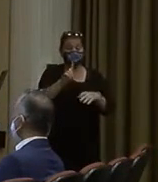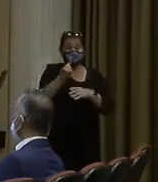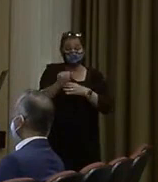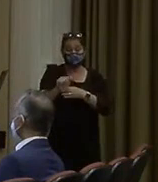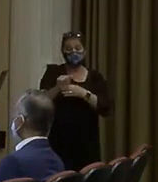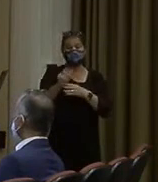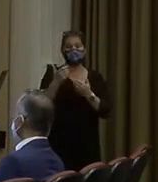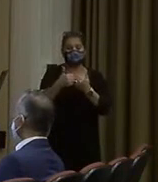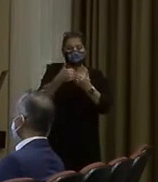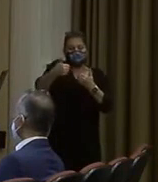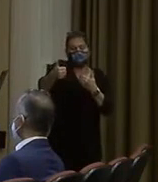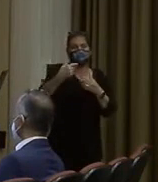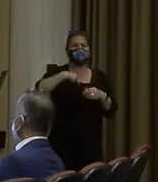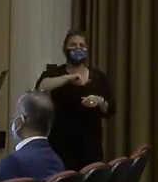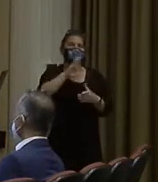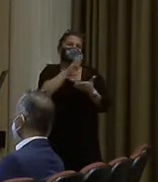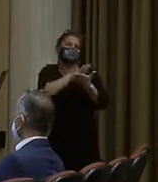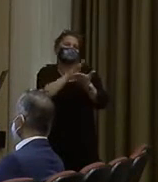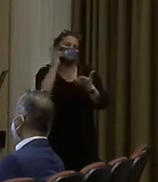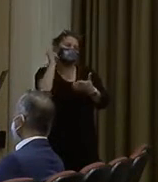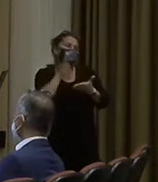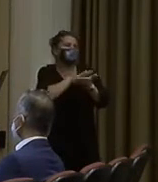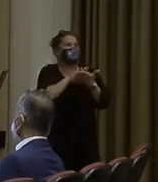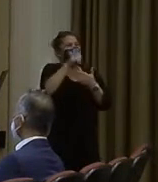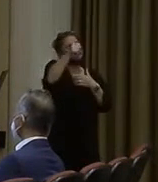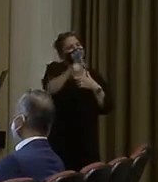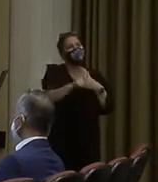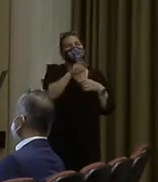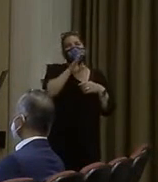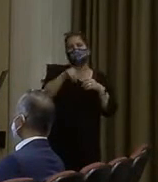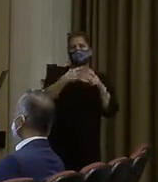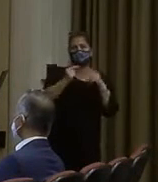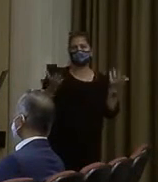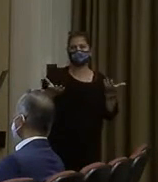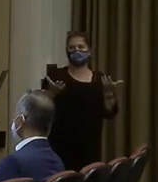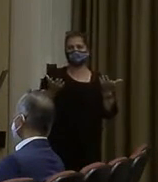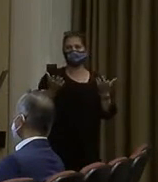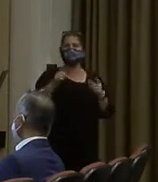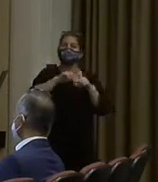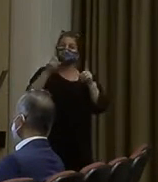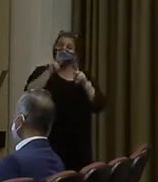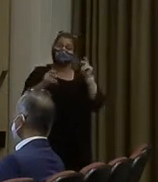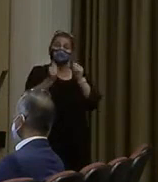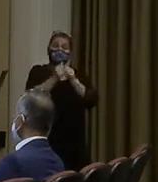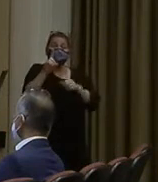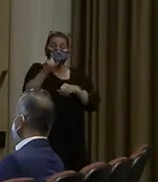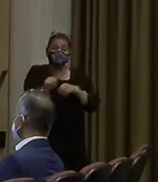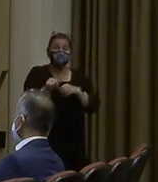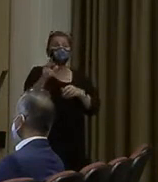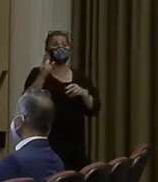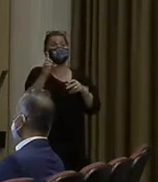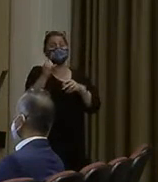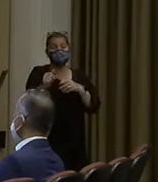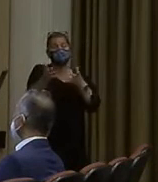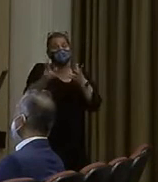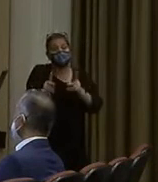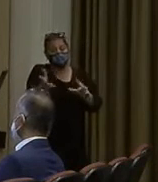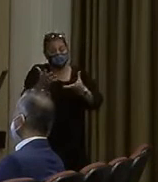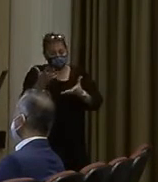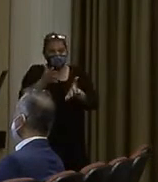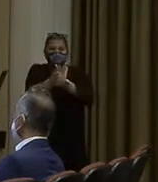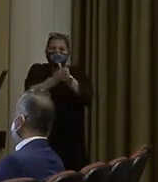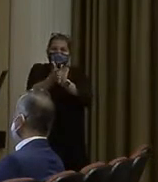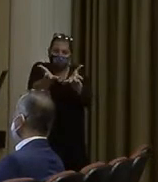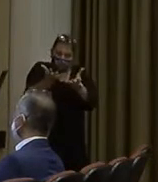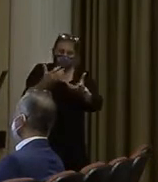because it distances us, it sounds nicer, and we don't have to talk about it, okay? Whereas people with disabilities, disabled folks want to talk about it. They want to have